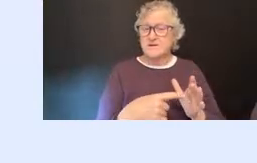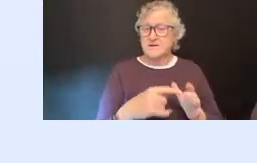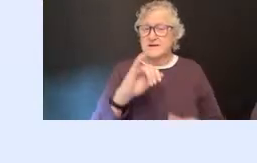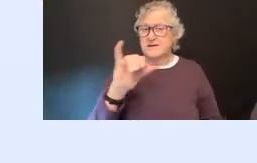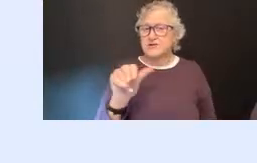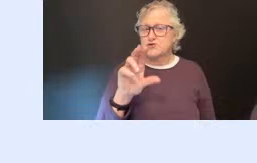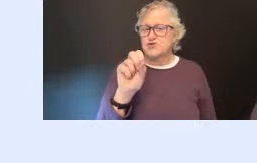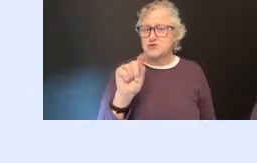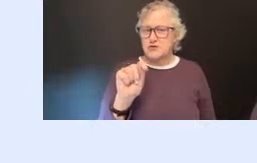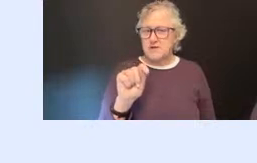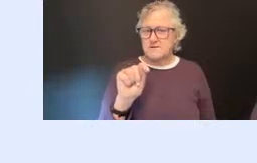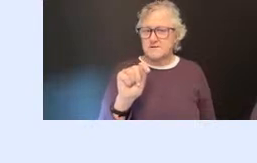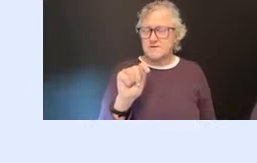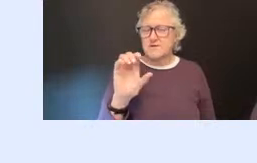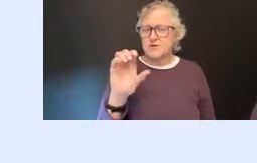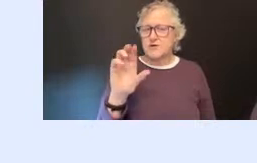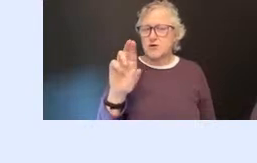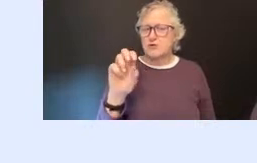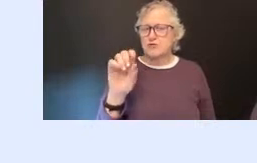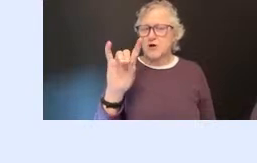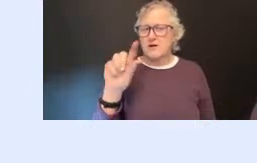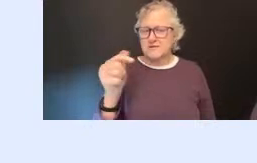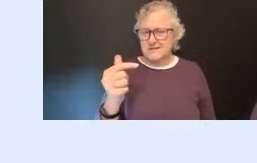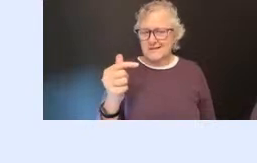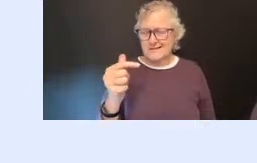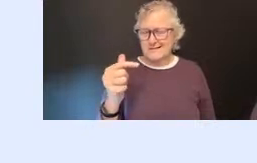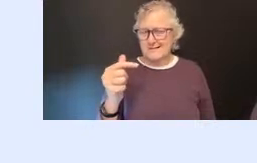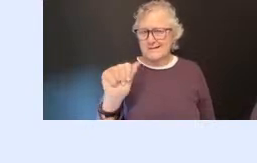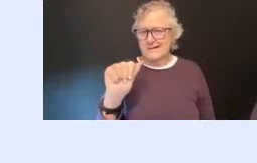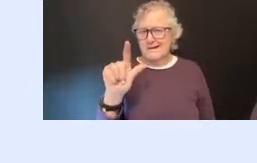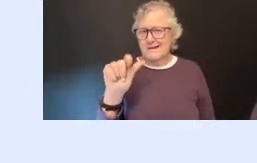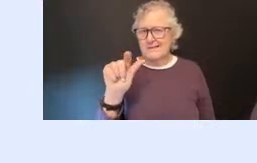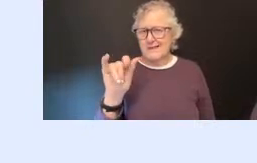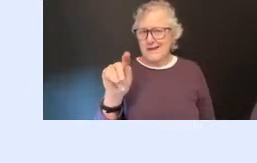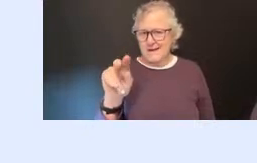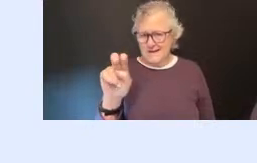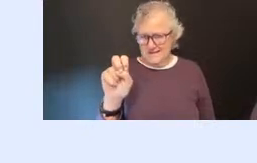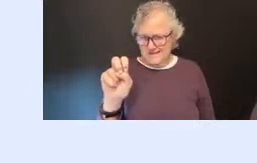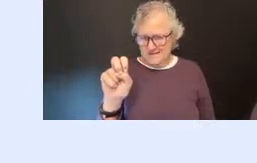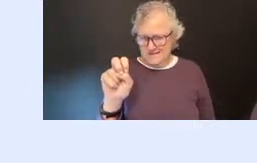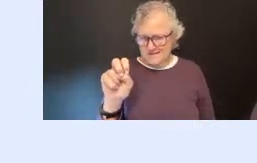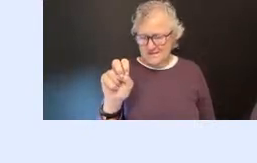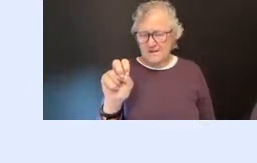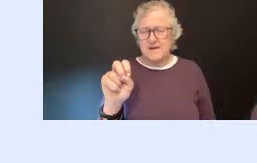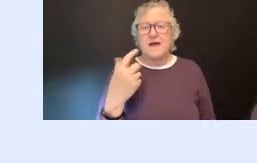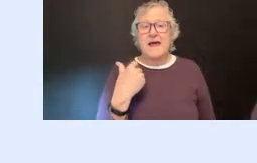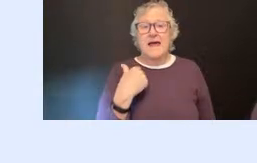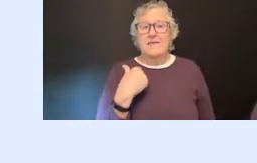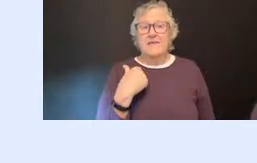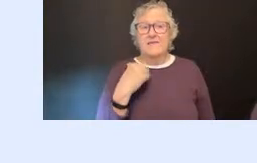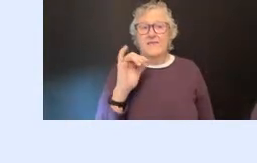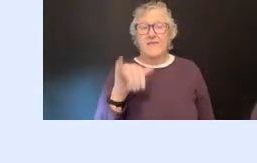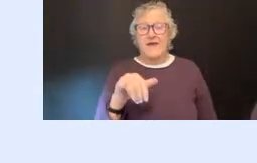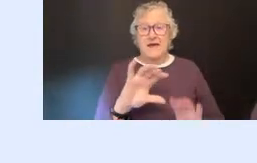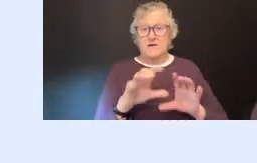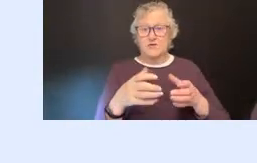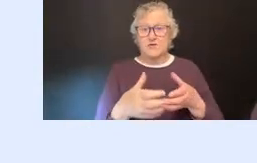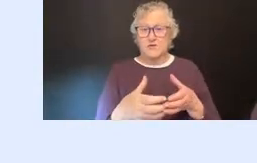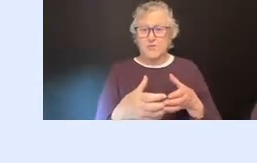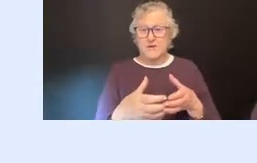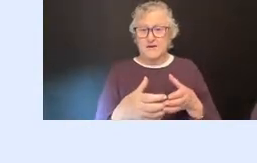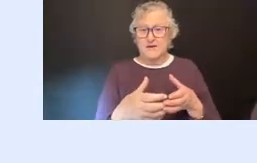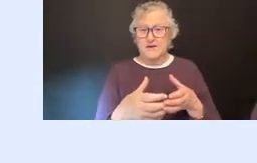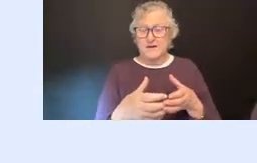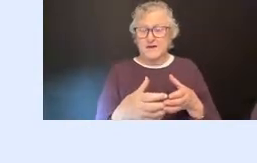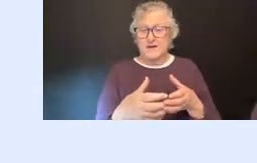the group of 36 environmental, transportation, environmental justice, land use organizations that are seeking the most sustainable